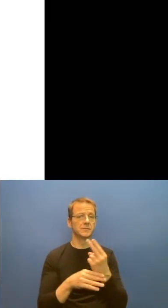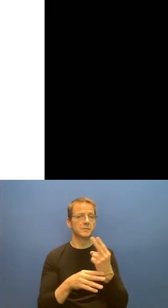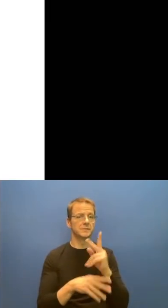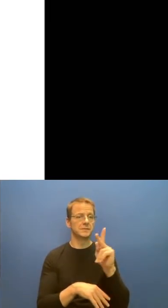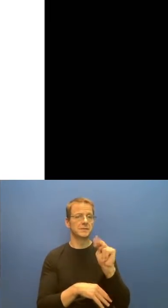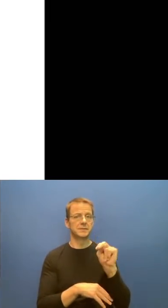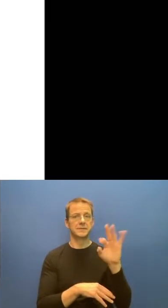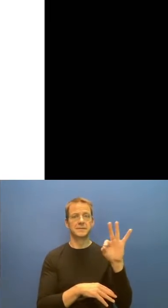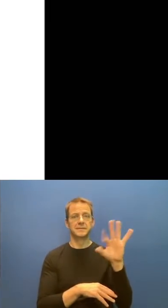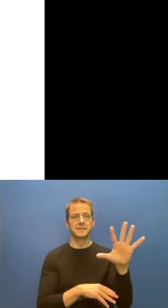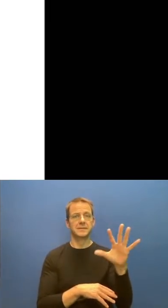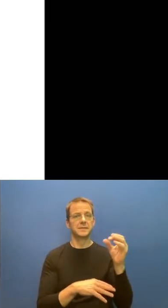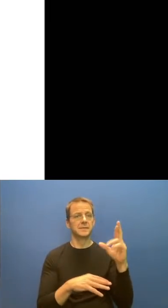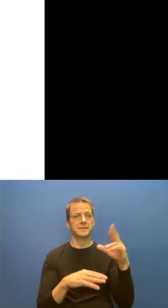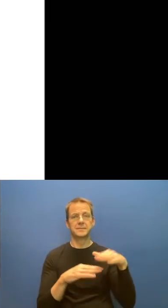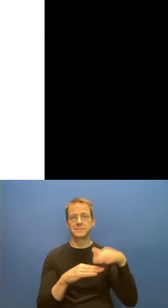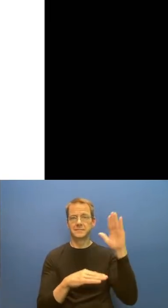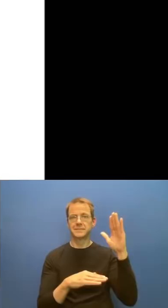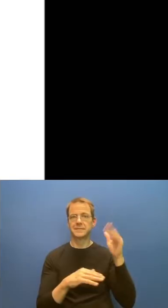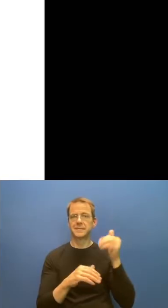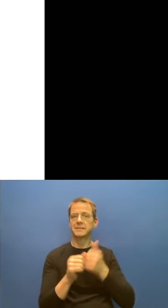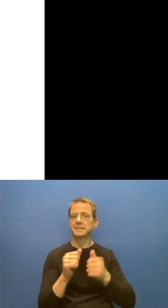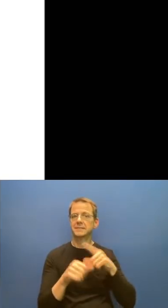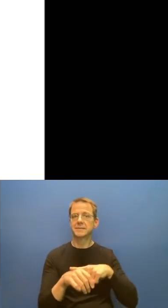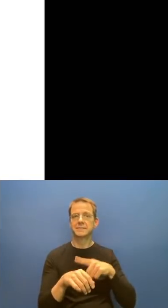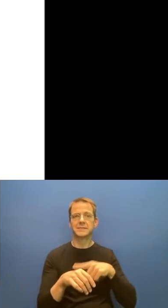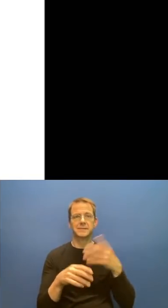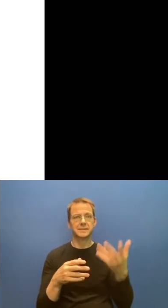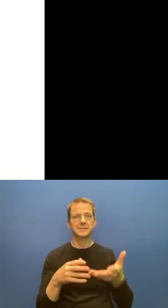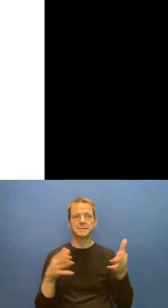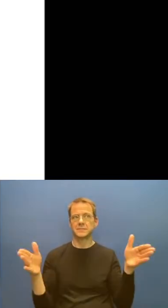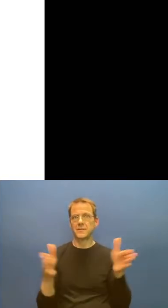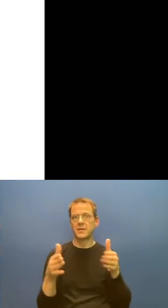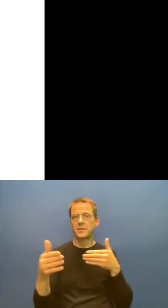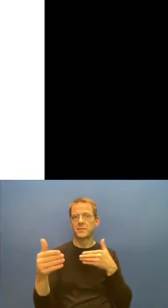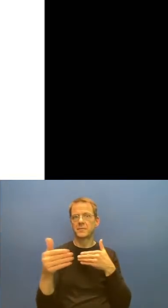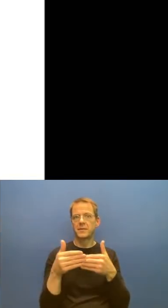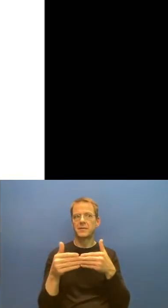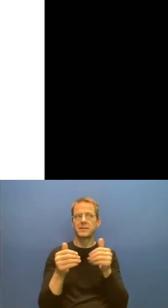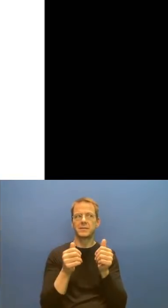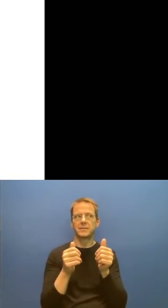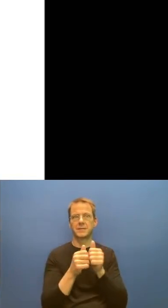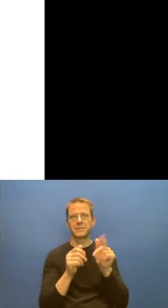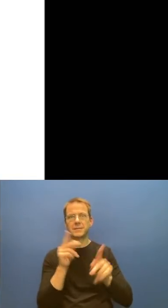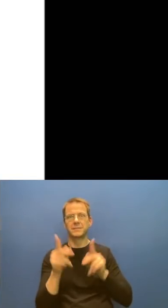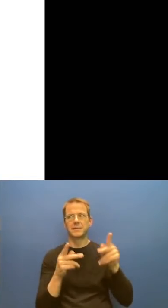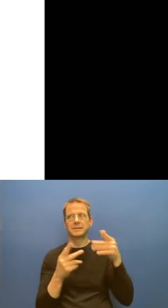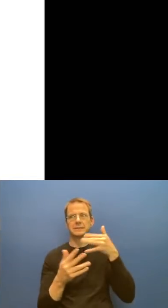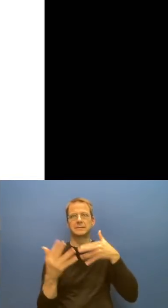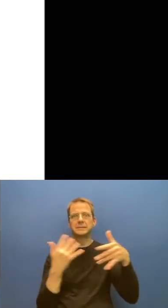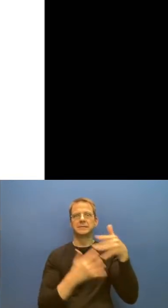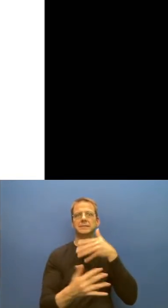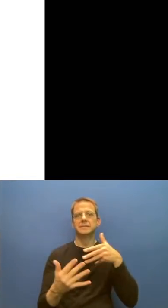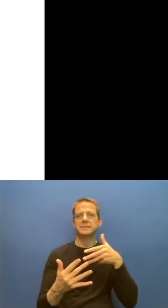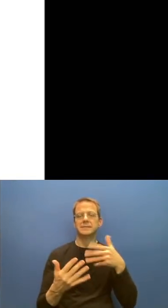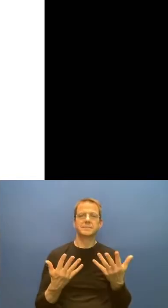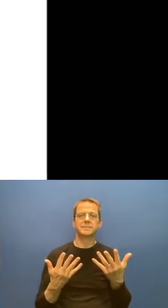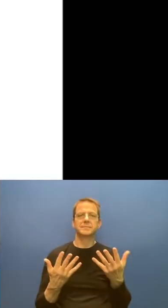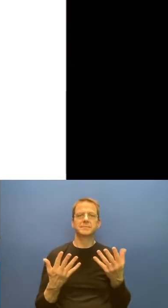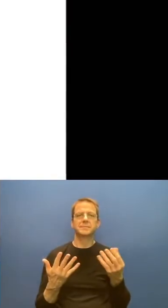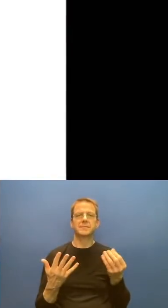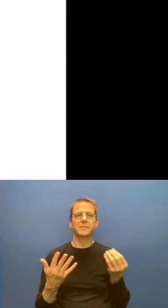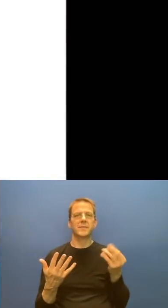enclosed spaces where there were other people, so in places where there can be